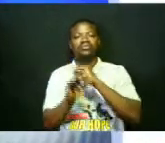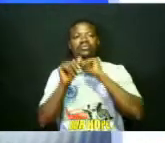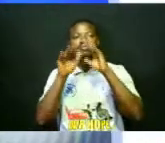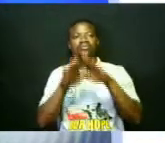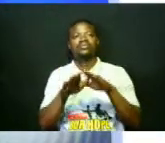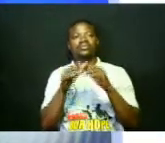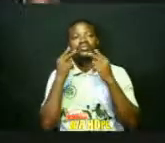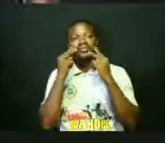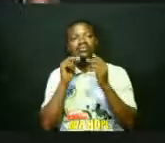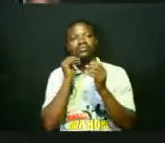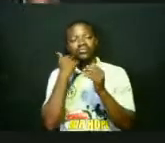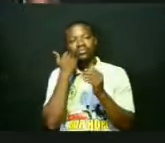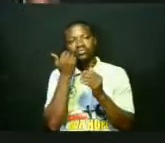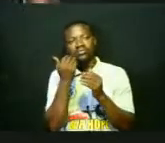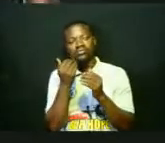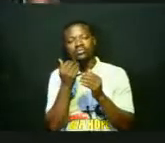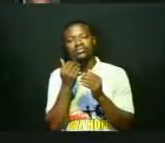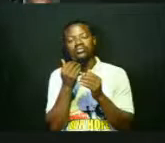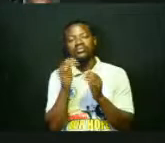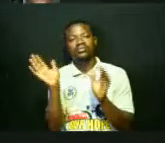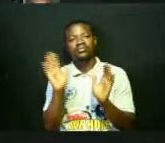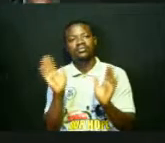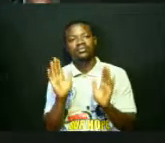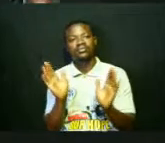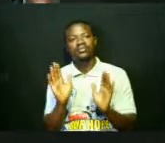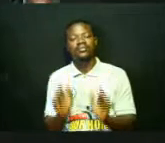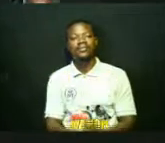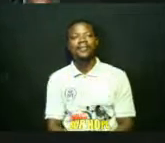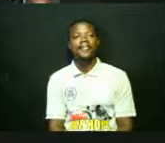and see you soon. Amen. Mary